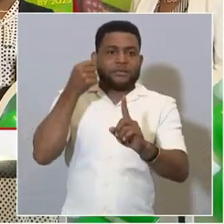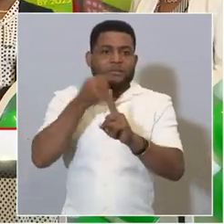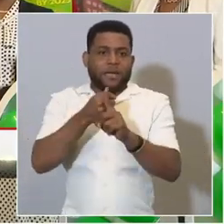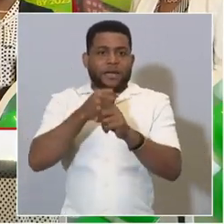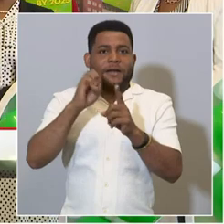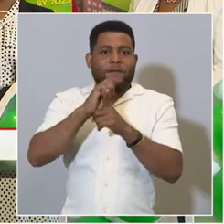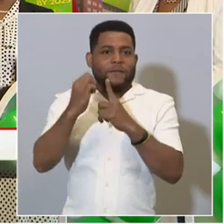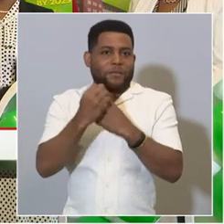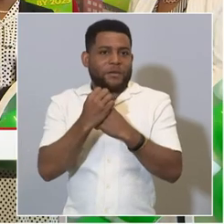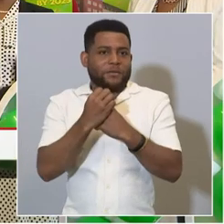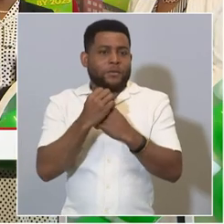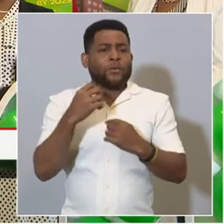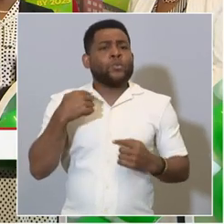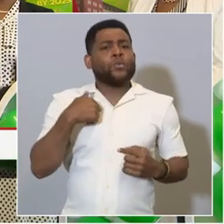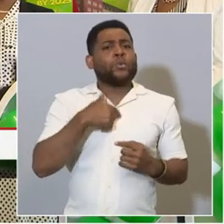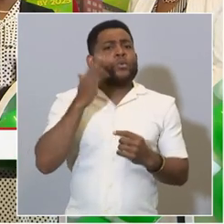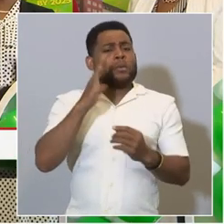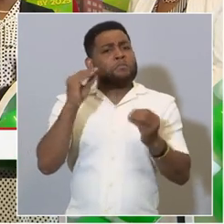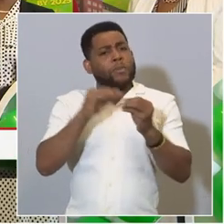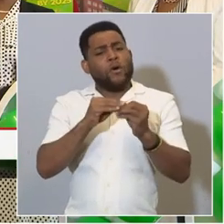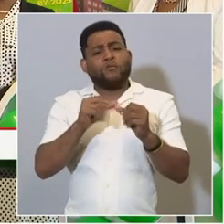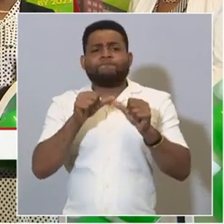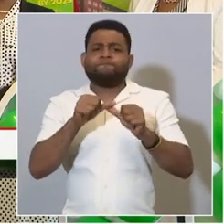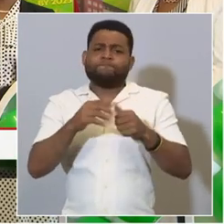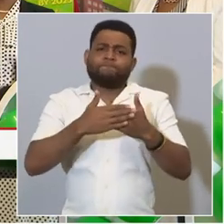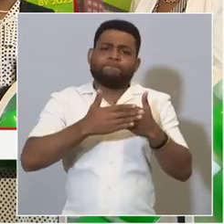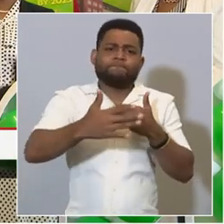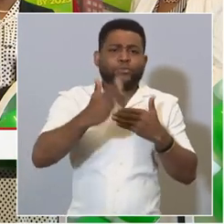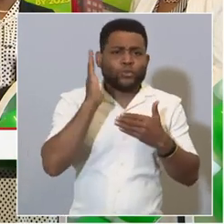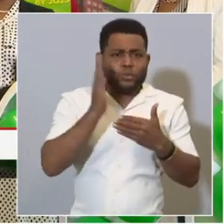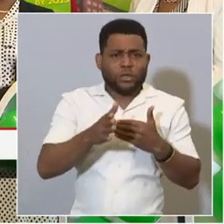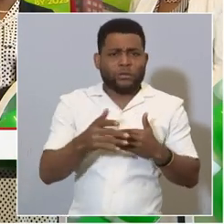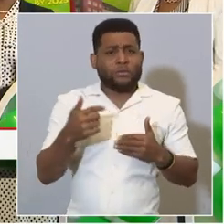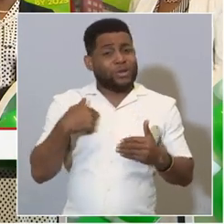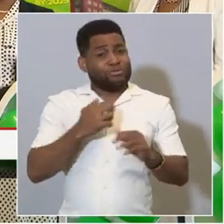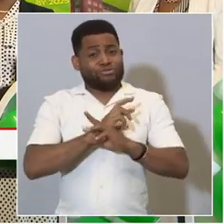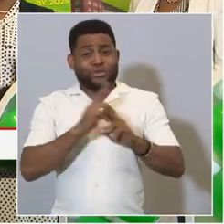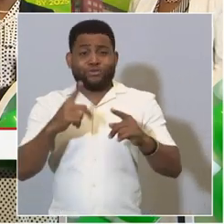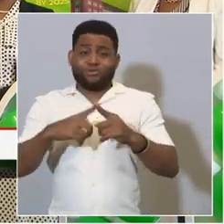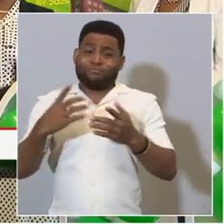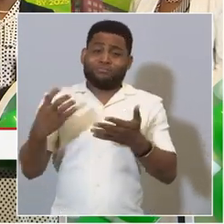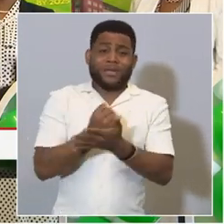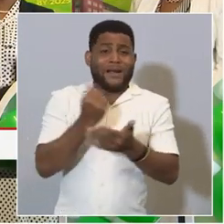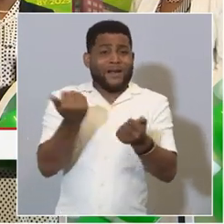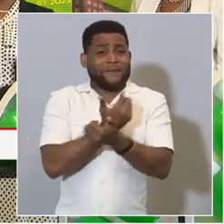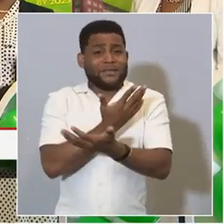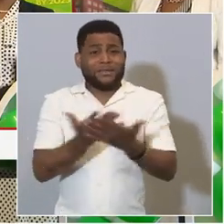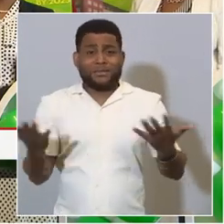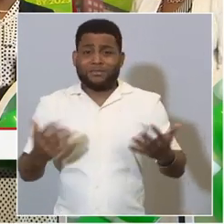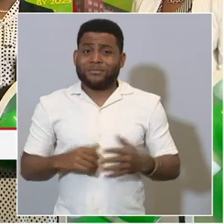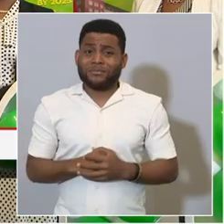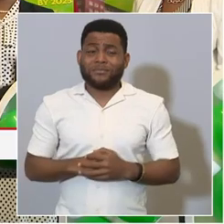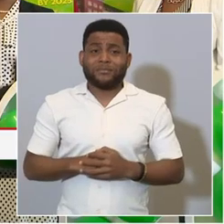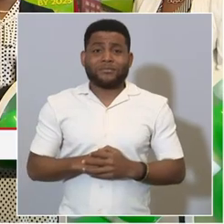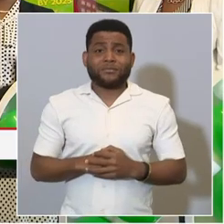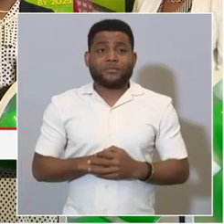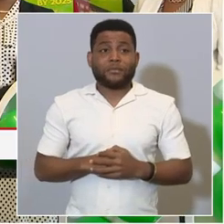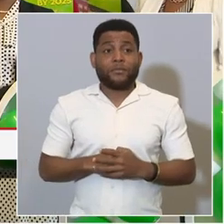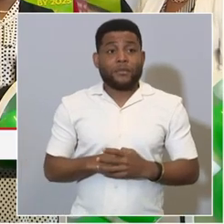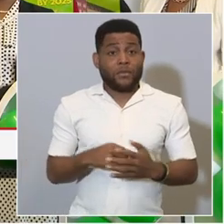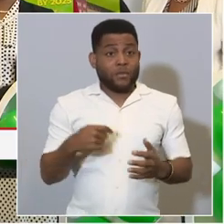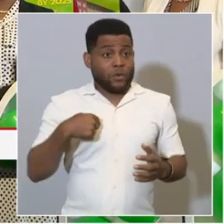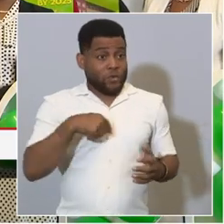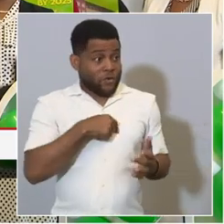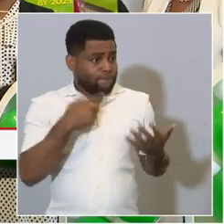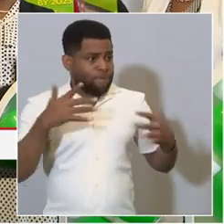in the future. And we are prepared to take full advantage of what's coming down the pipeline. We are set up for success